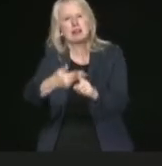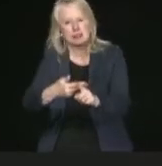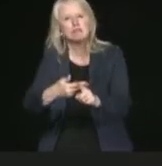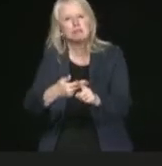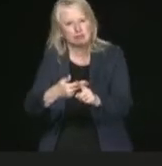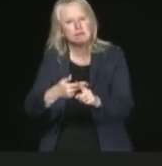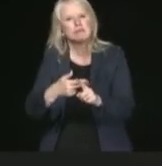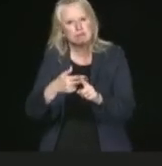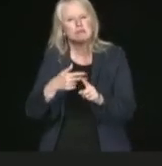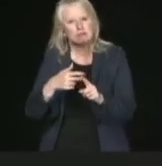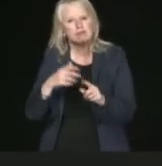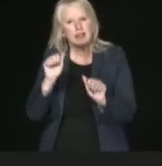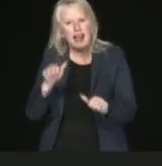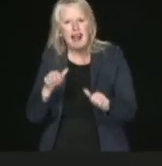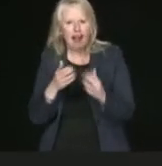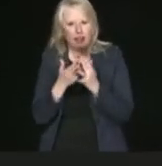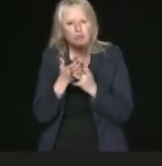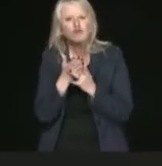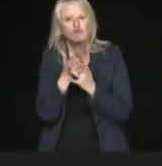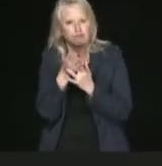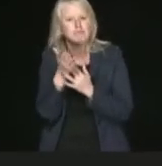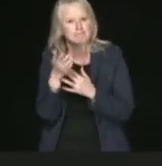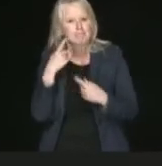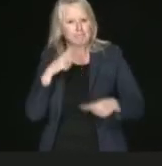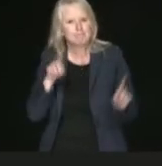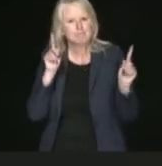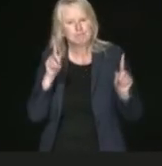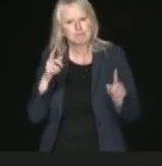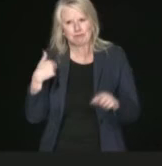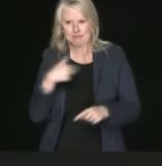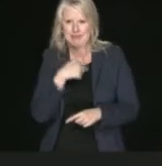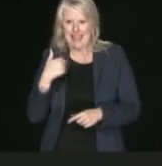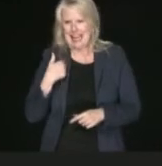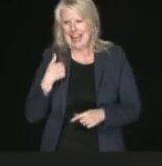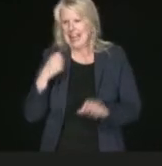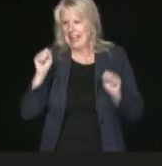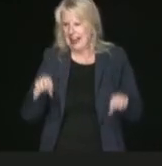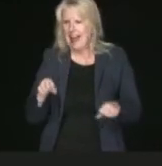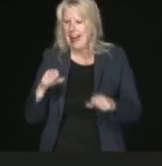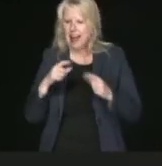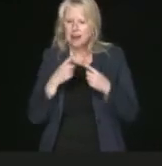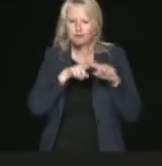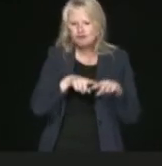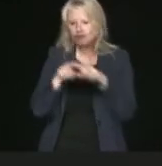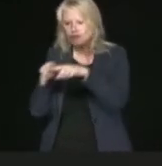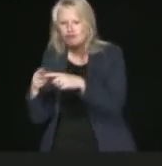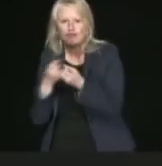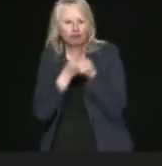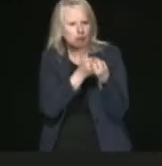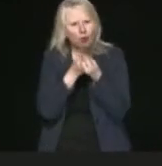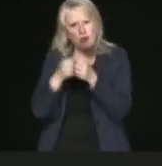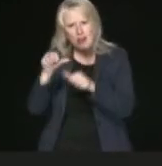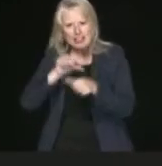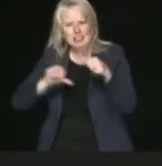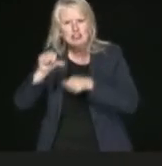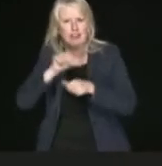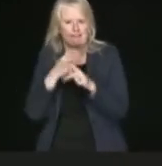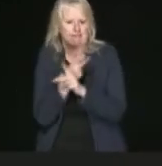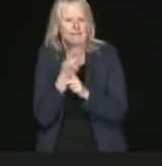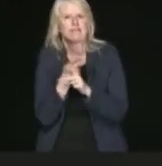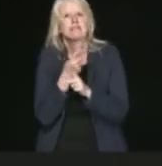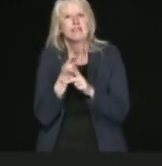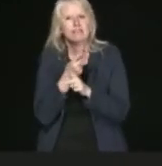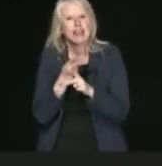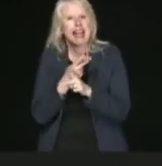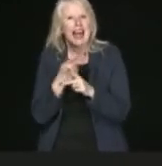we will be able to get through this, because that's what Canadians do. We lean on each other, we support each other, and we figure out how